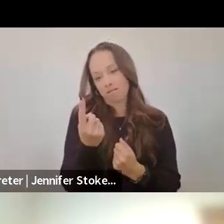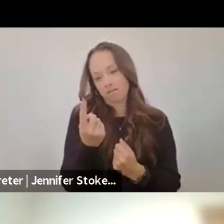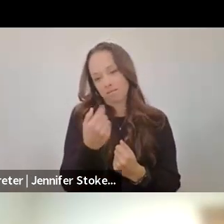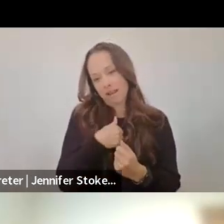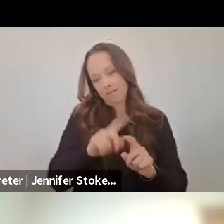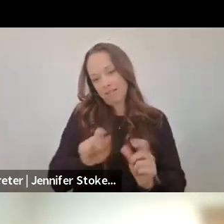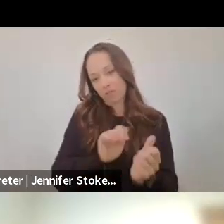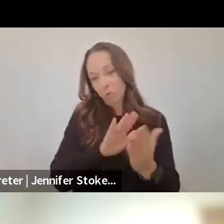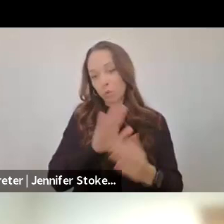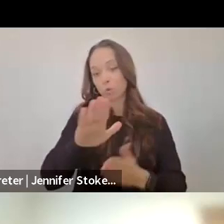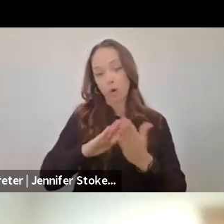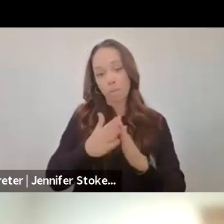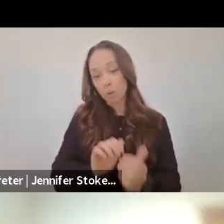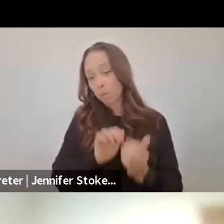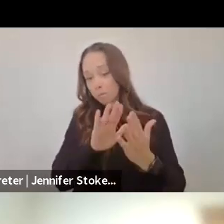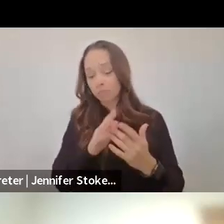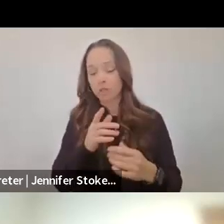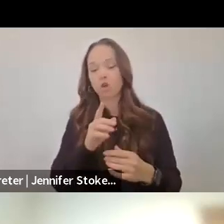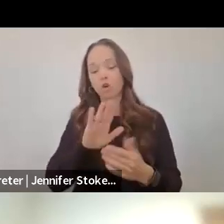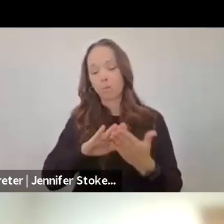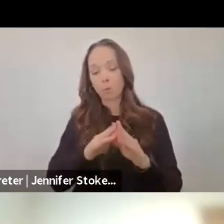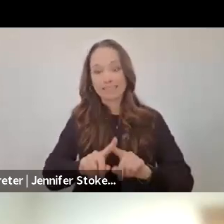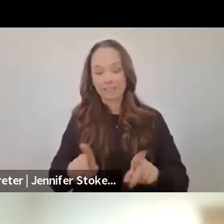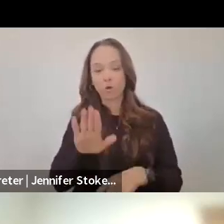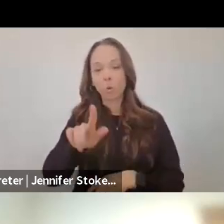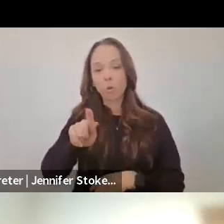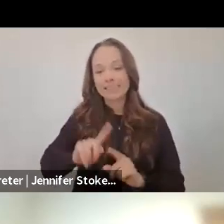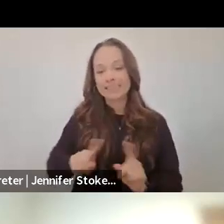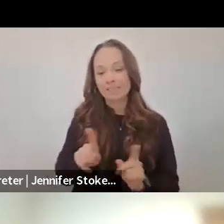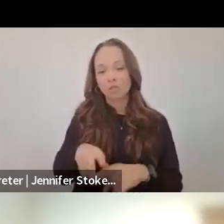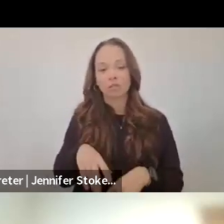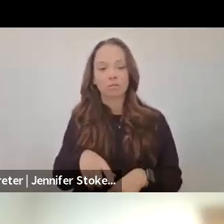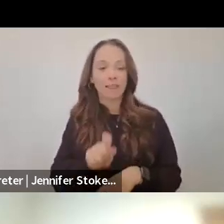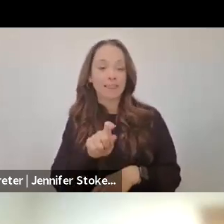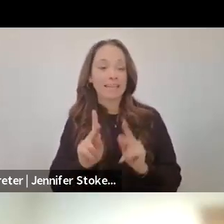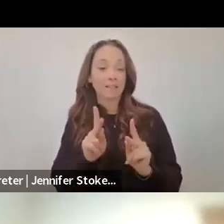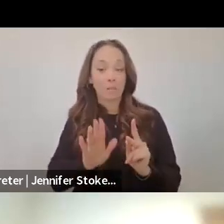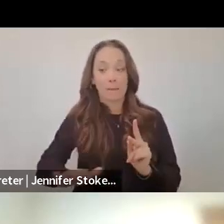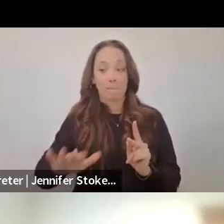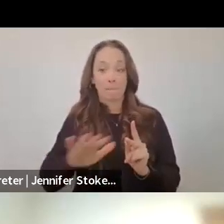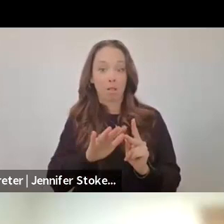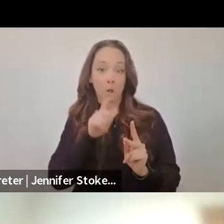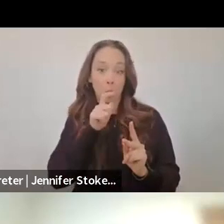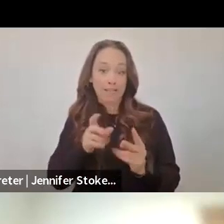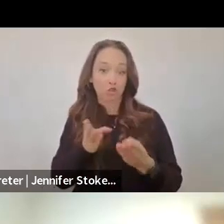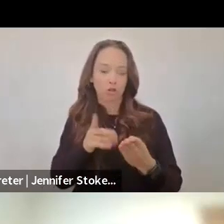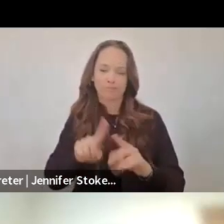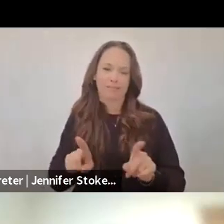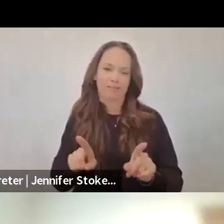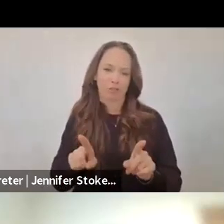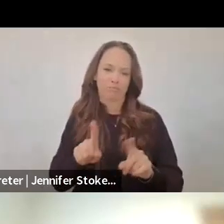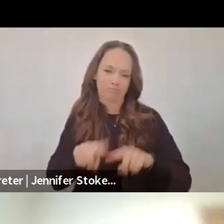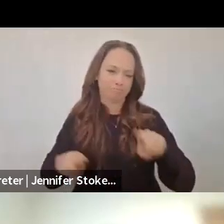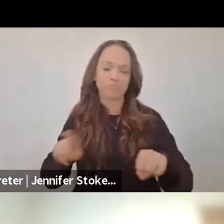Your communities are going to be different. Your needs are going to be different, and the needs of the people that you're serving are going to be different. So all of